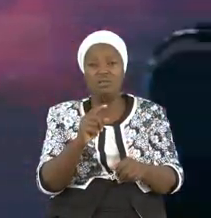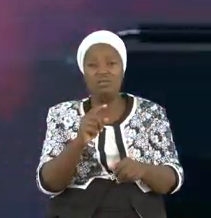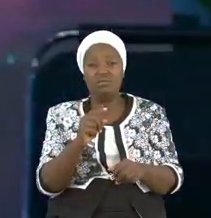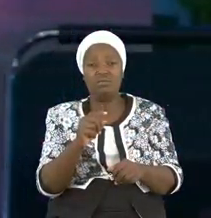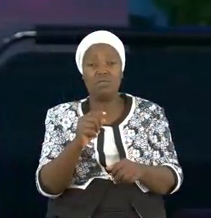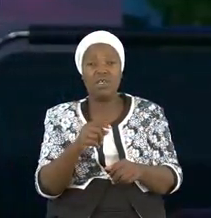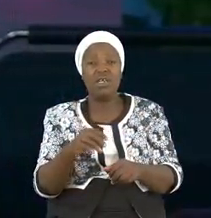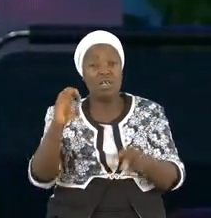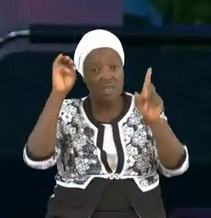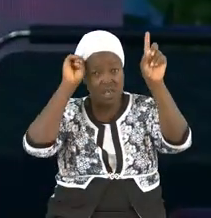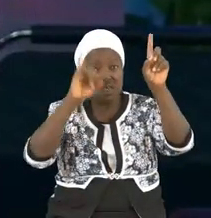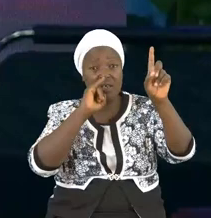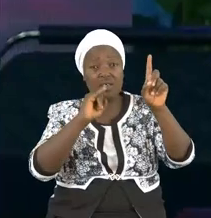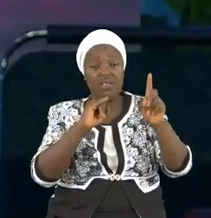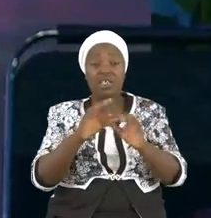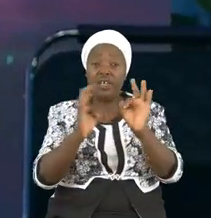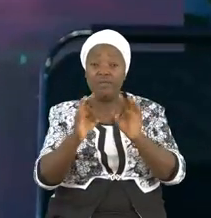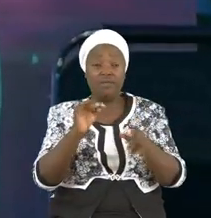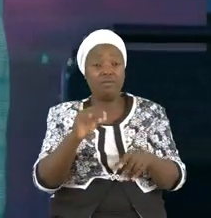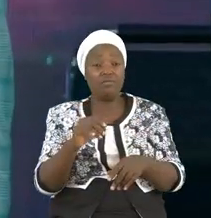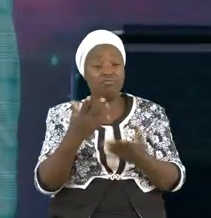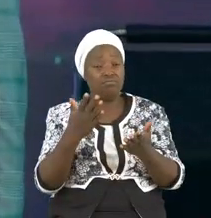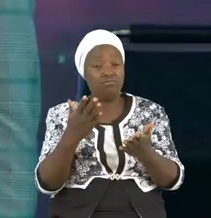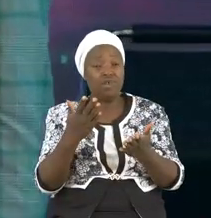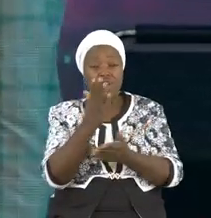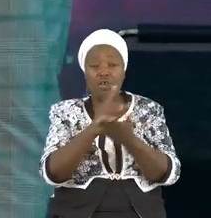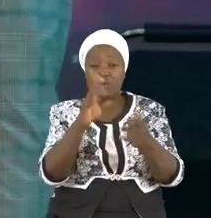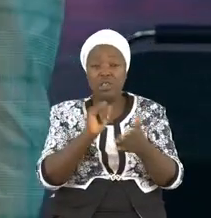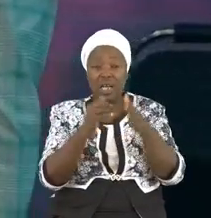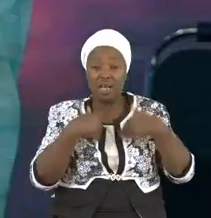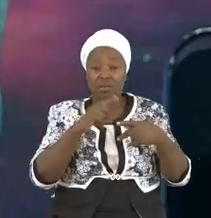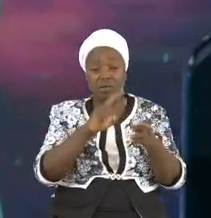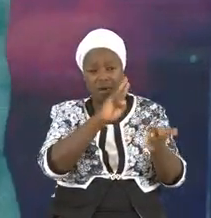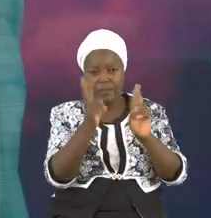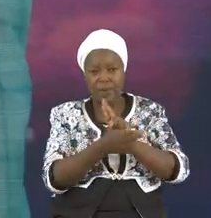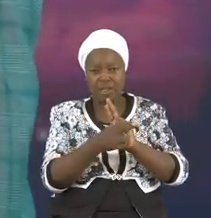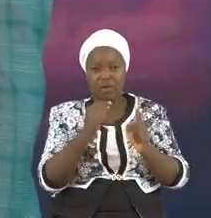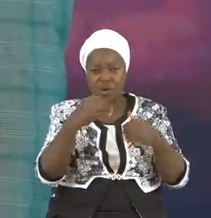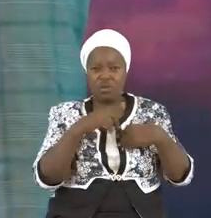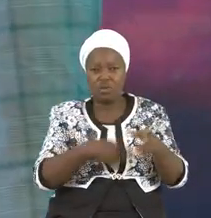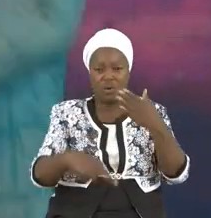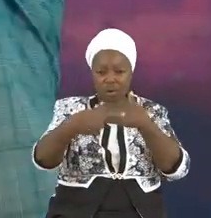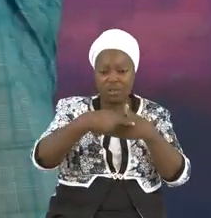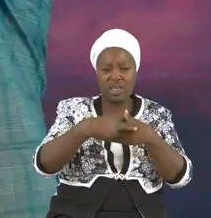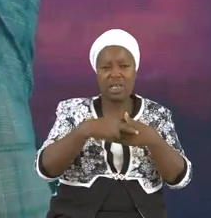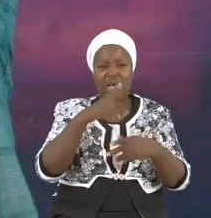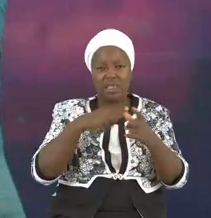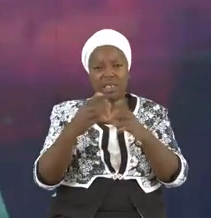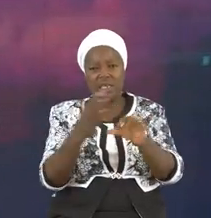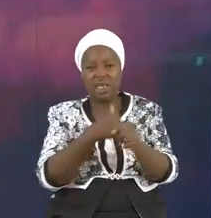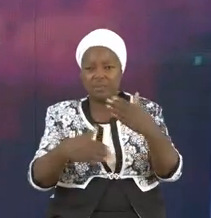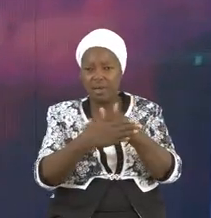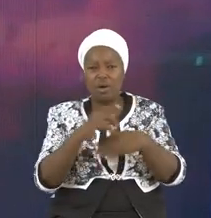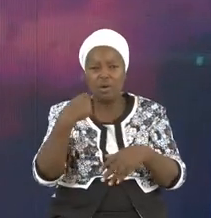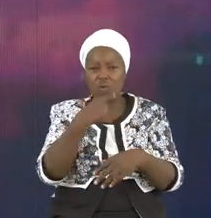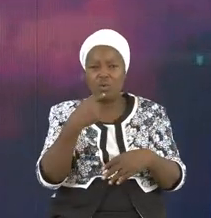to repent, who ought to be reconciled, who ought to recover, who ought to